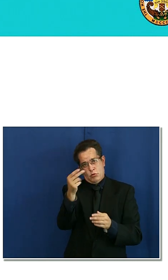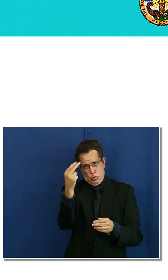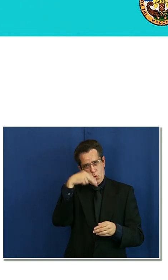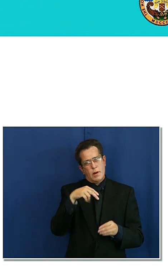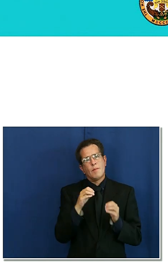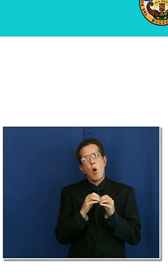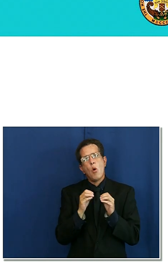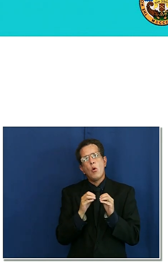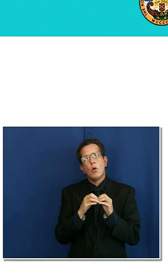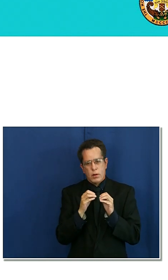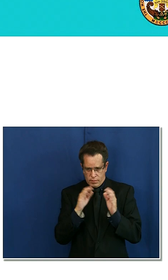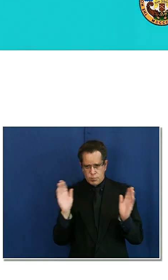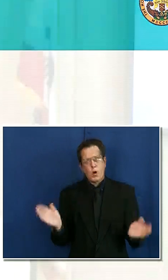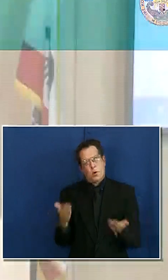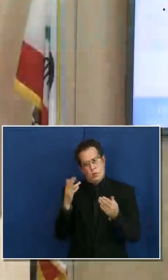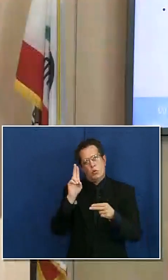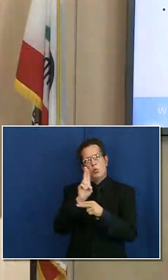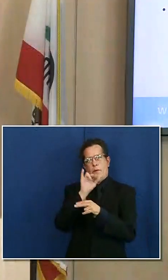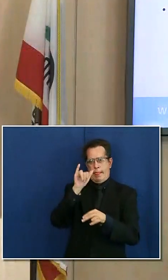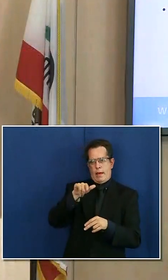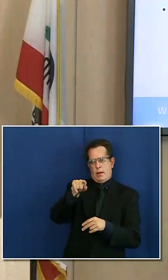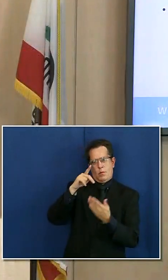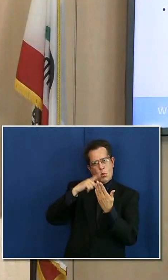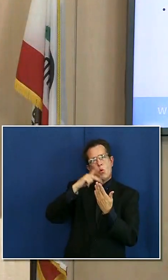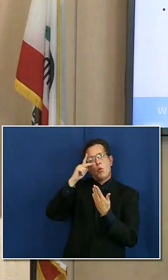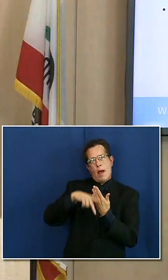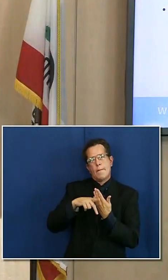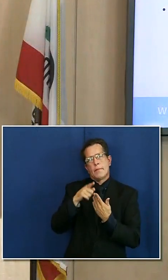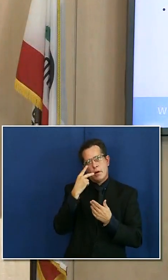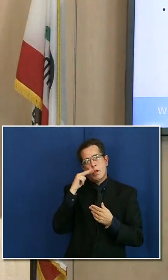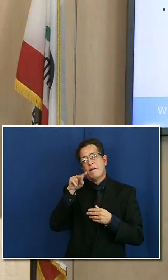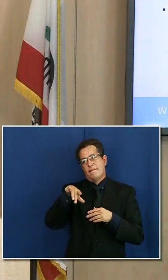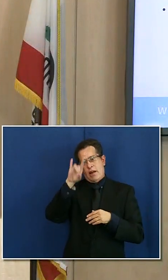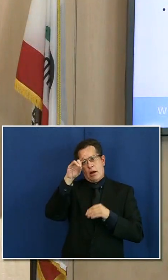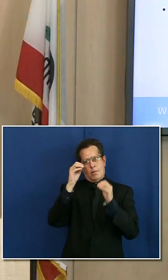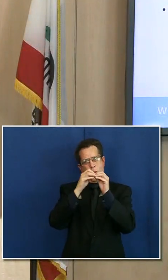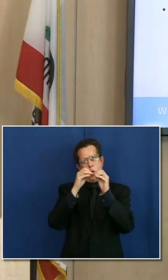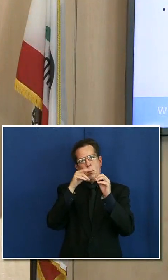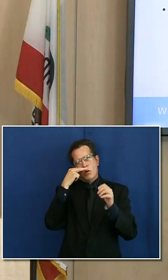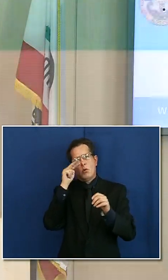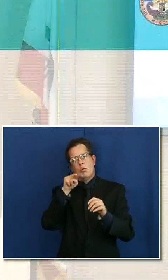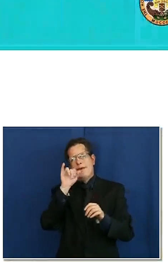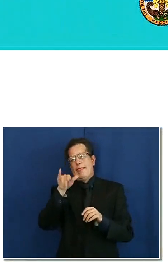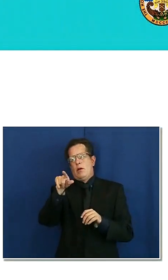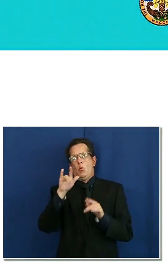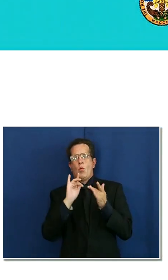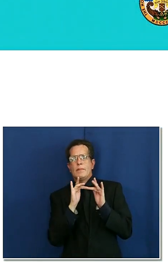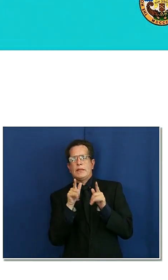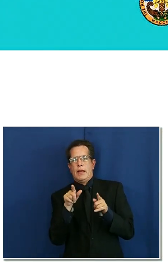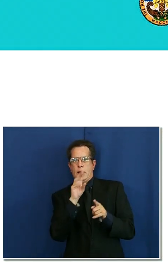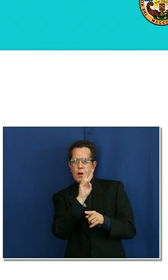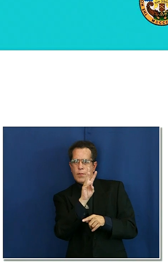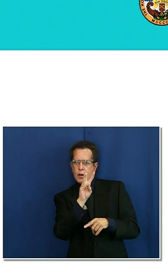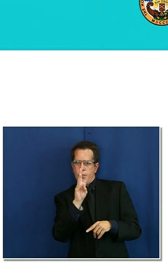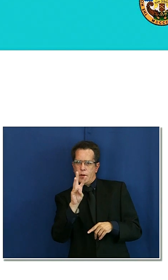more people for this program also. To learn more or apply, please visit